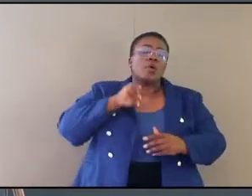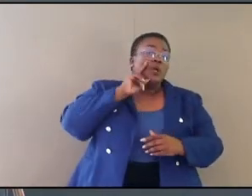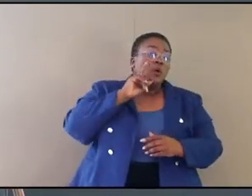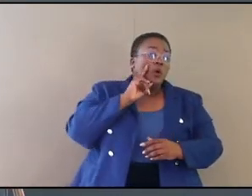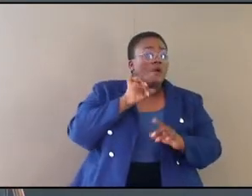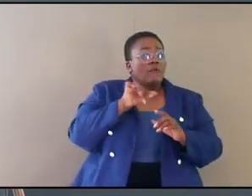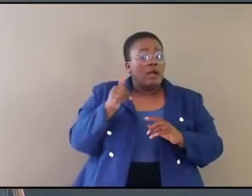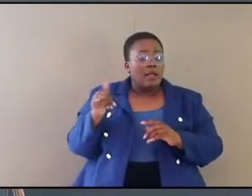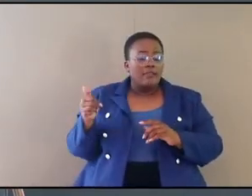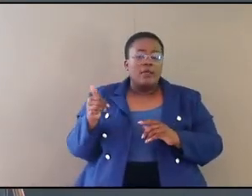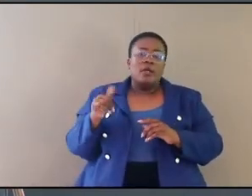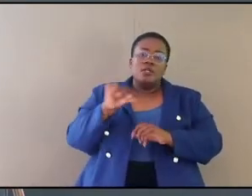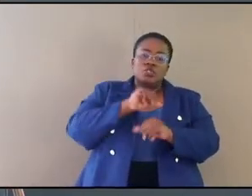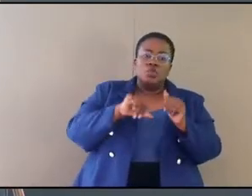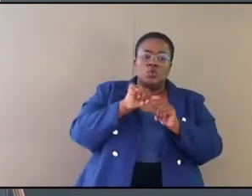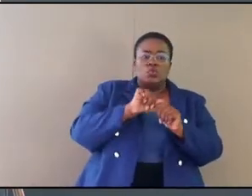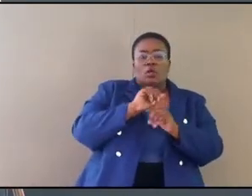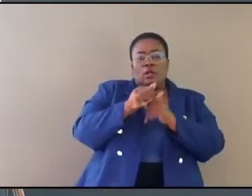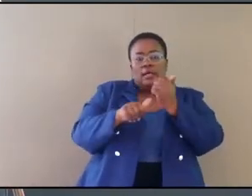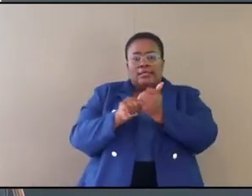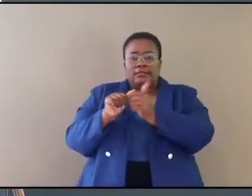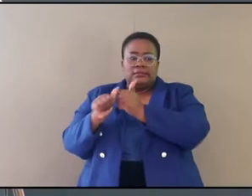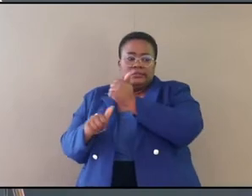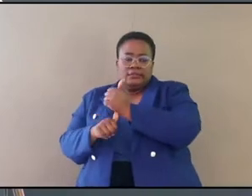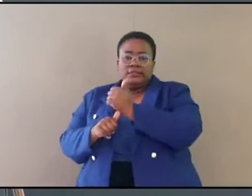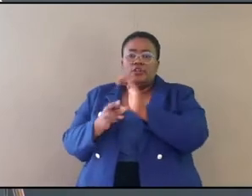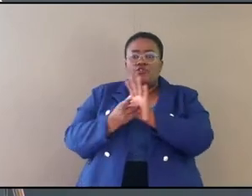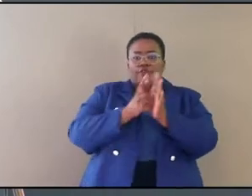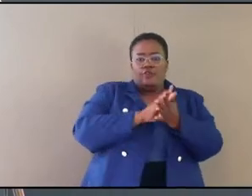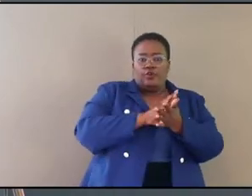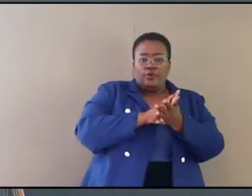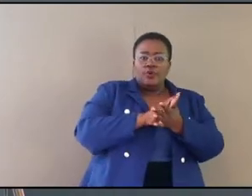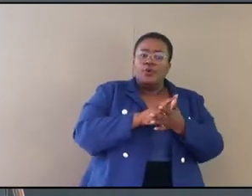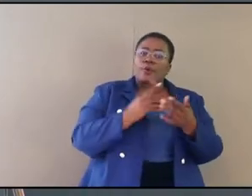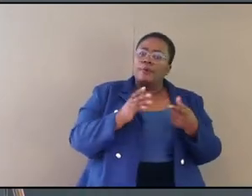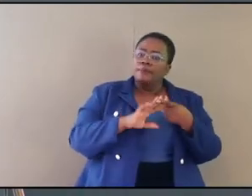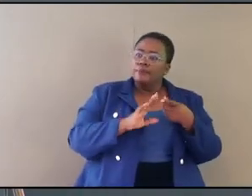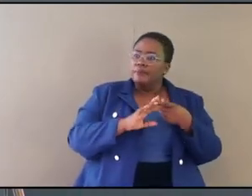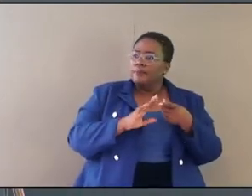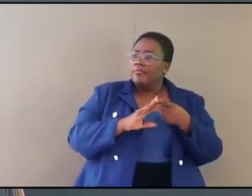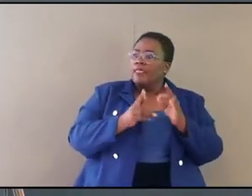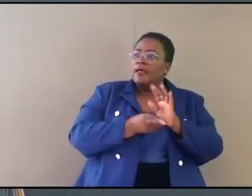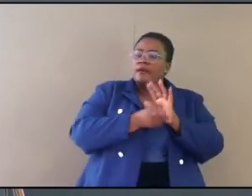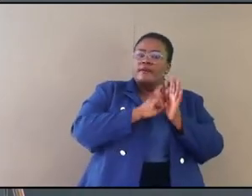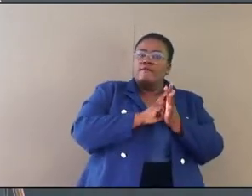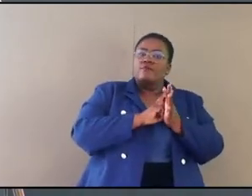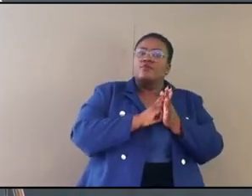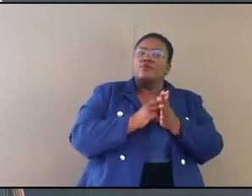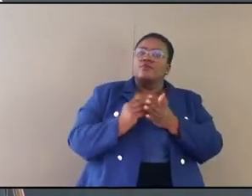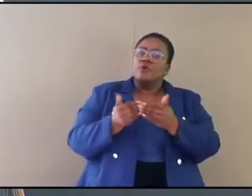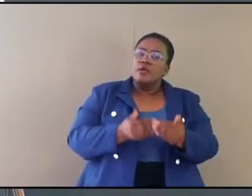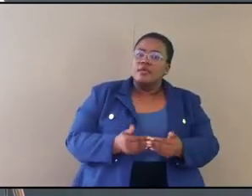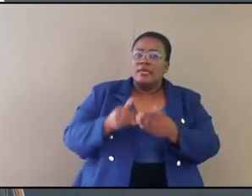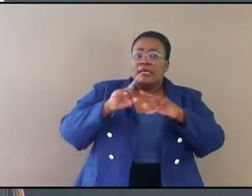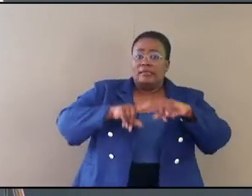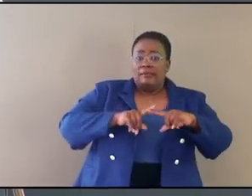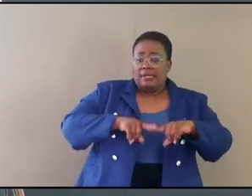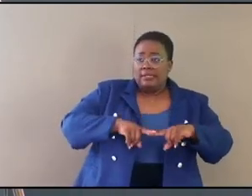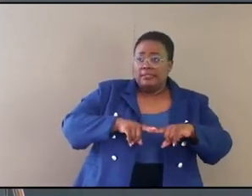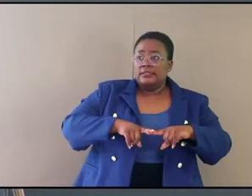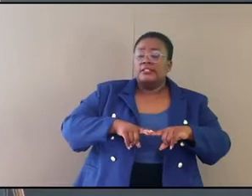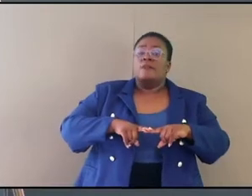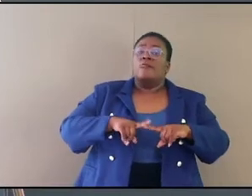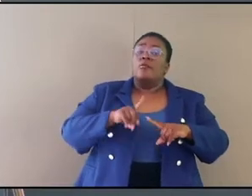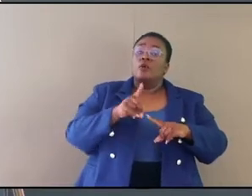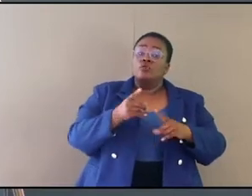social assistance reviews such as the review of the care dependency grant which is targeted children with